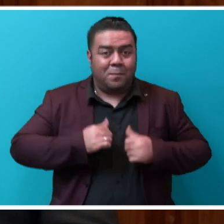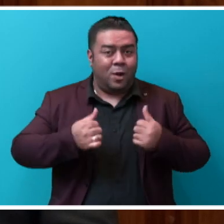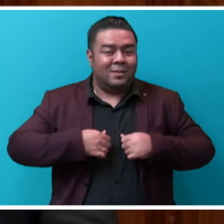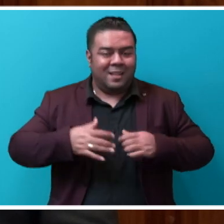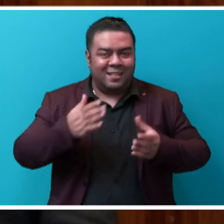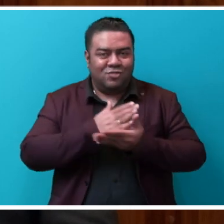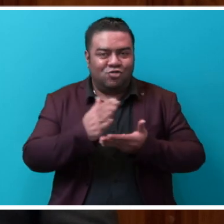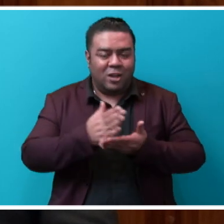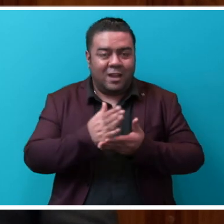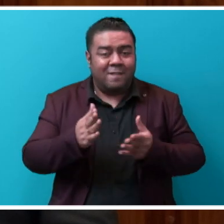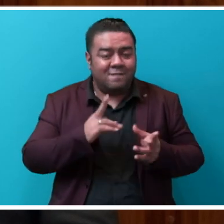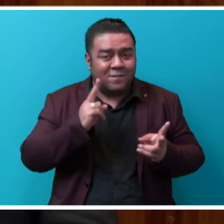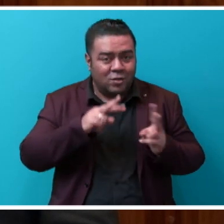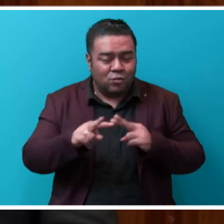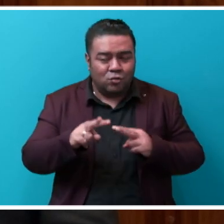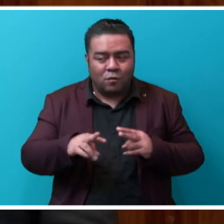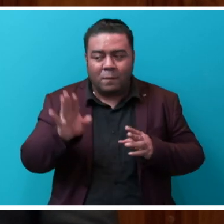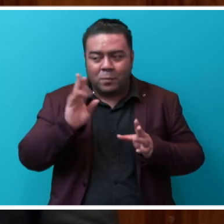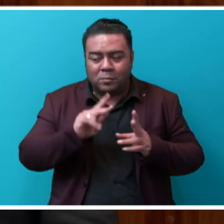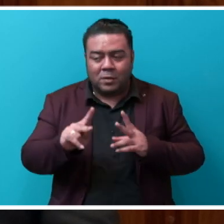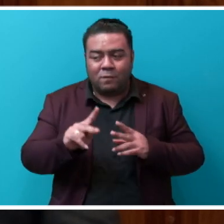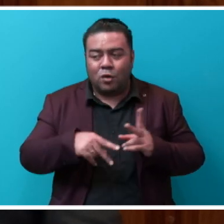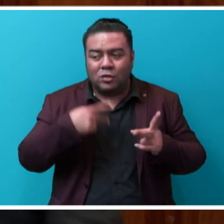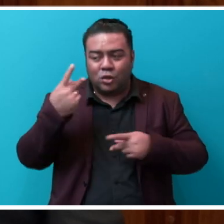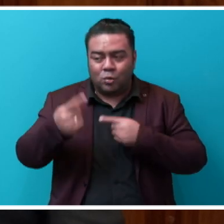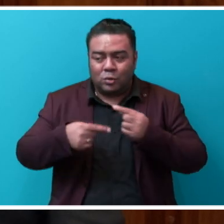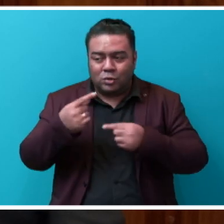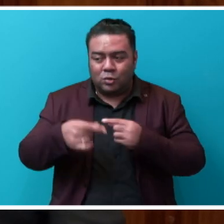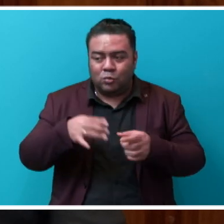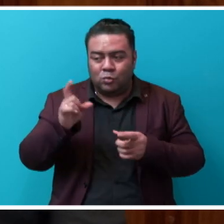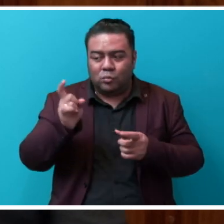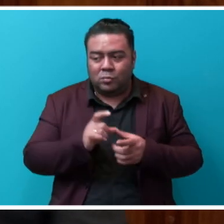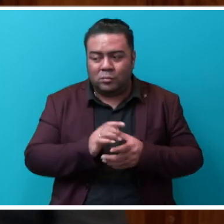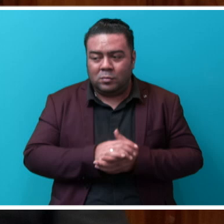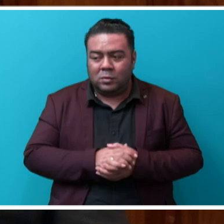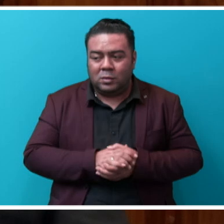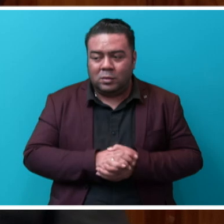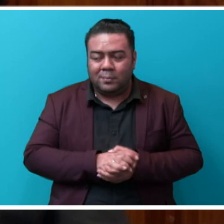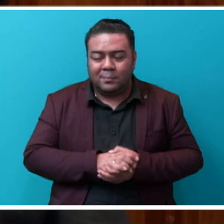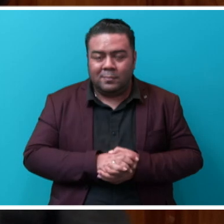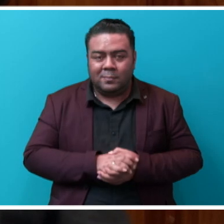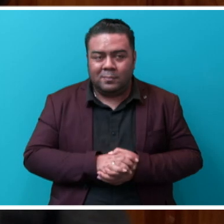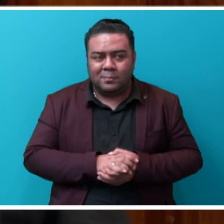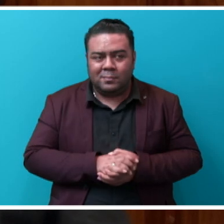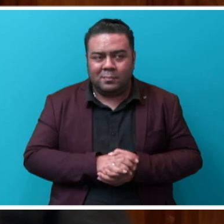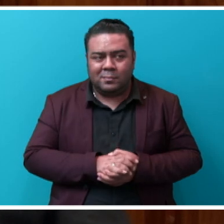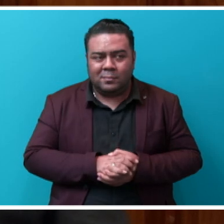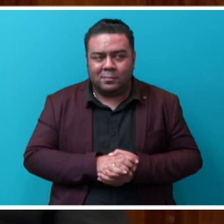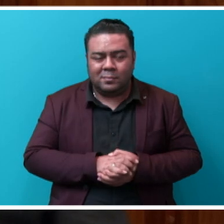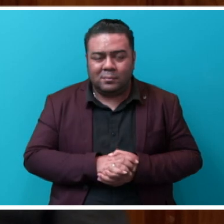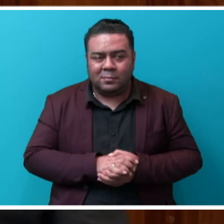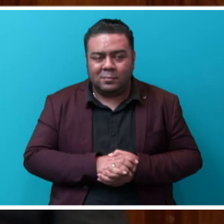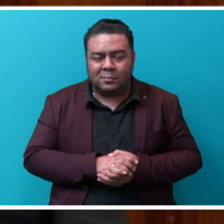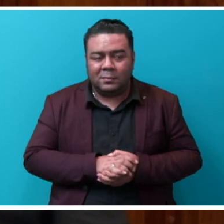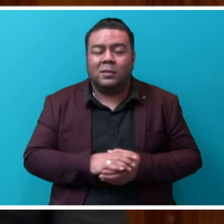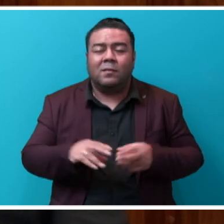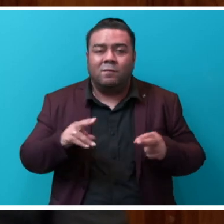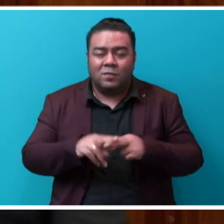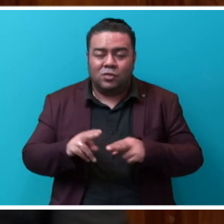vision of prosperity for generations to come. Let us continue to build a Fiji that